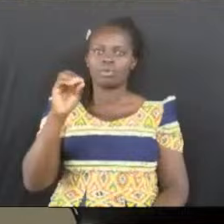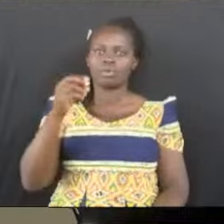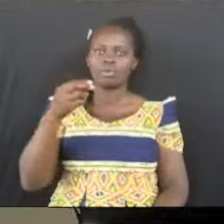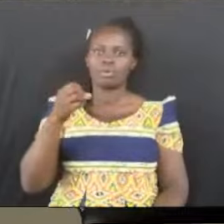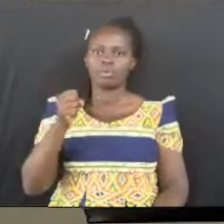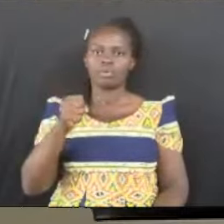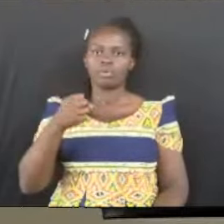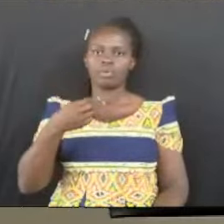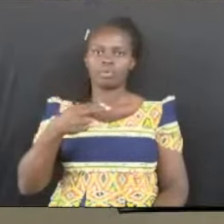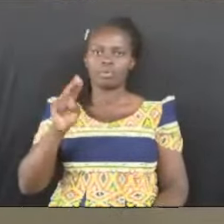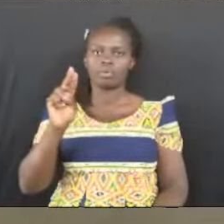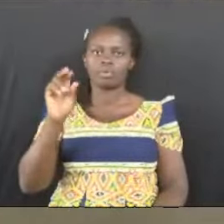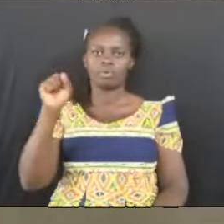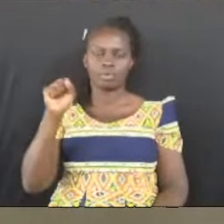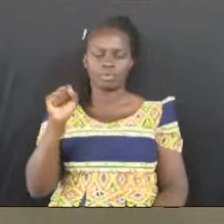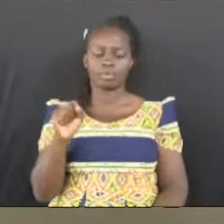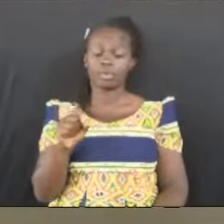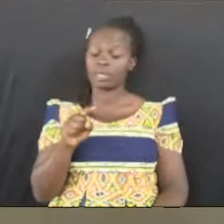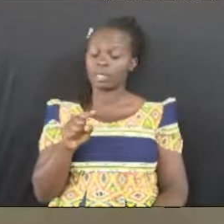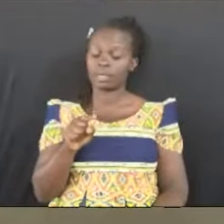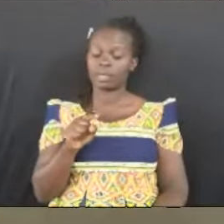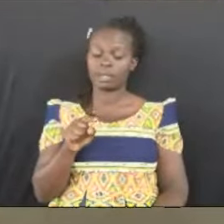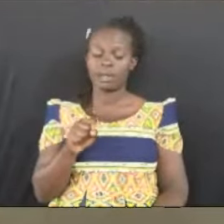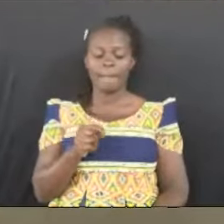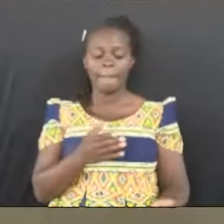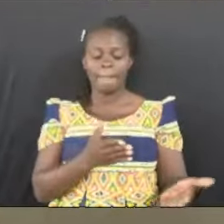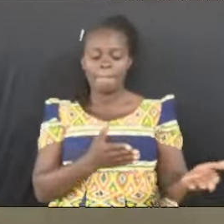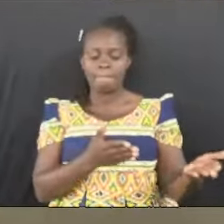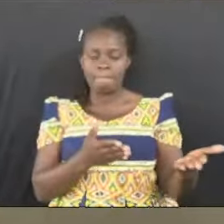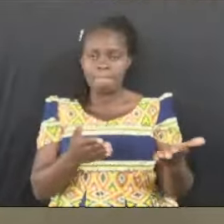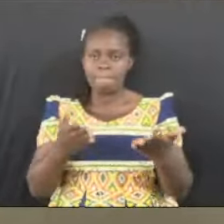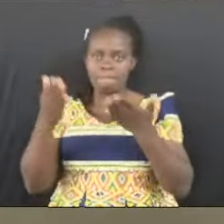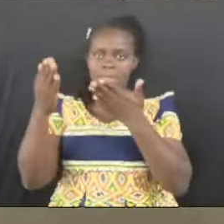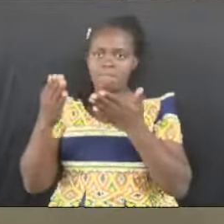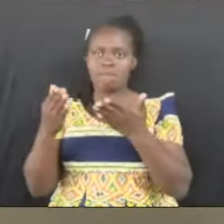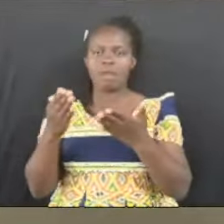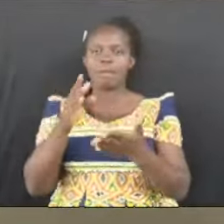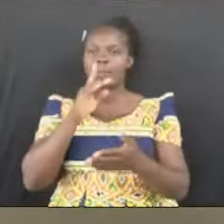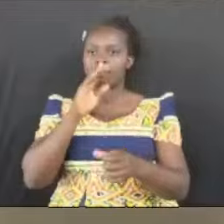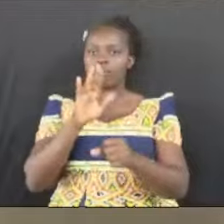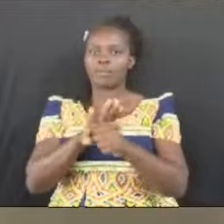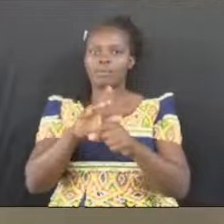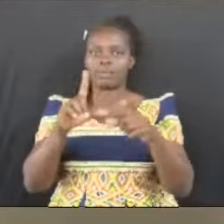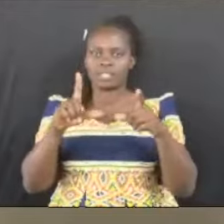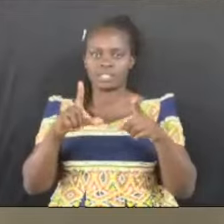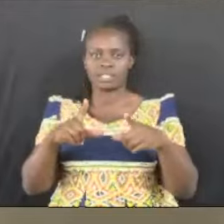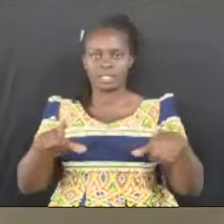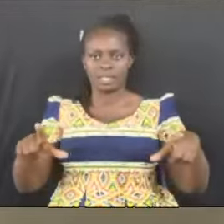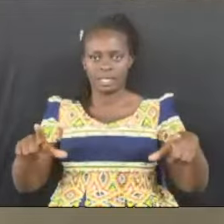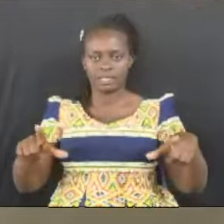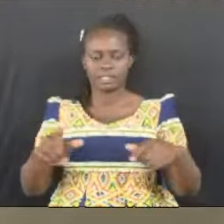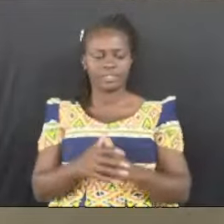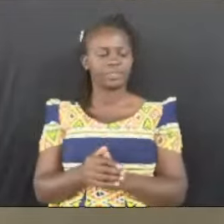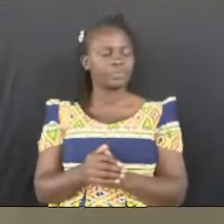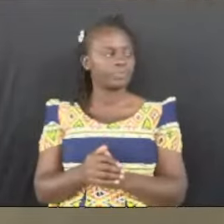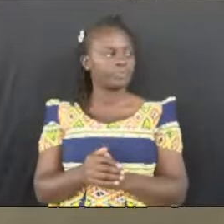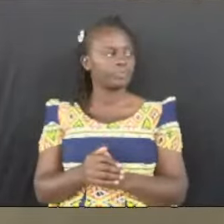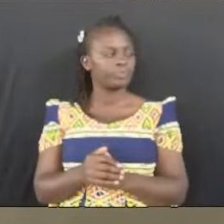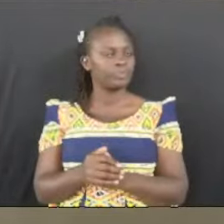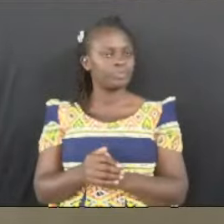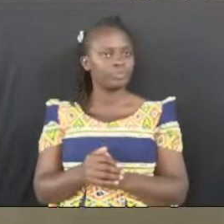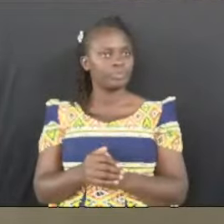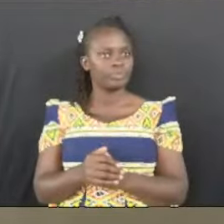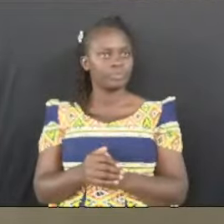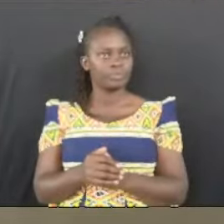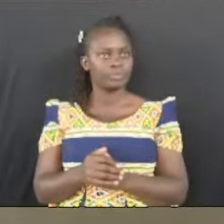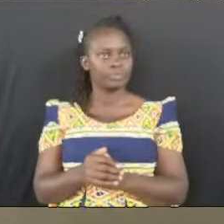is why in the book of Hebrews, he is called the Archegos in Greek, the arch leader. Argo is to